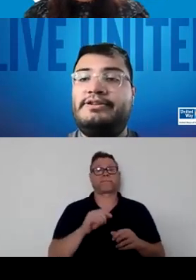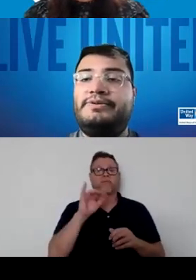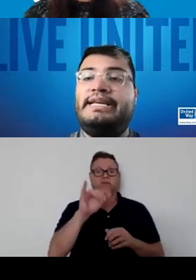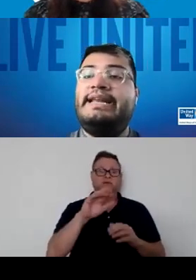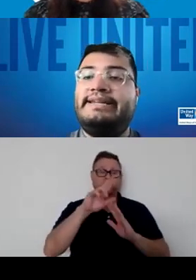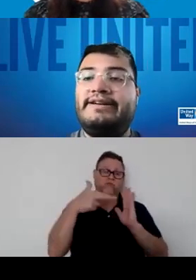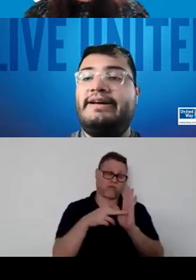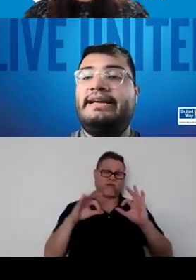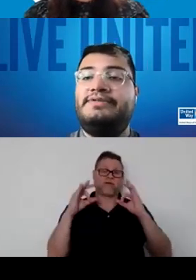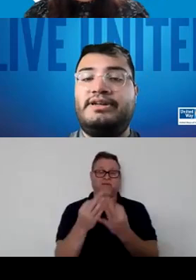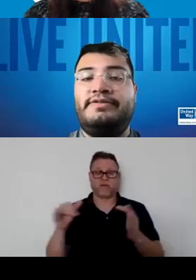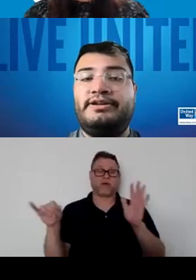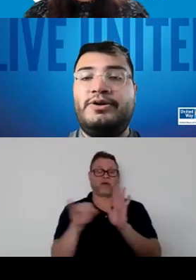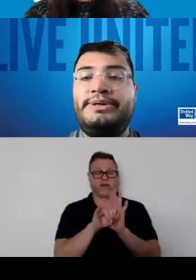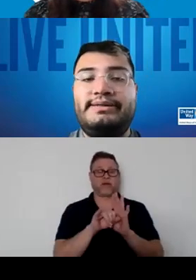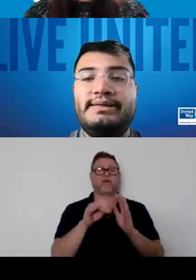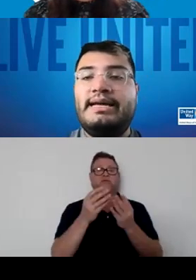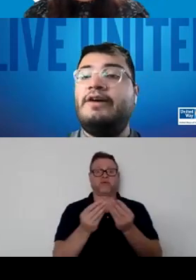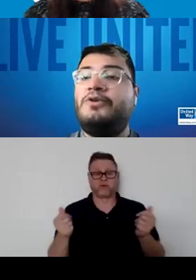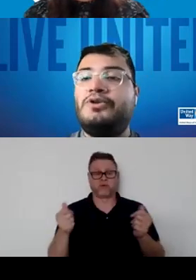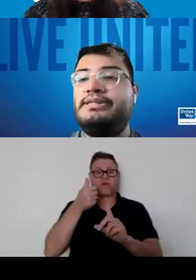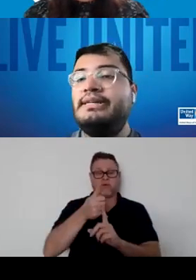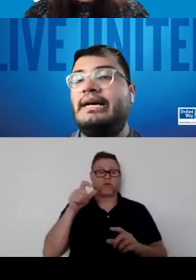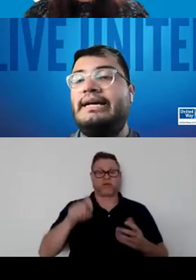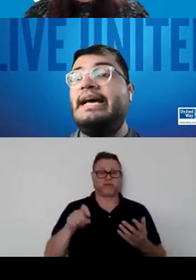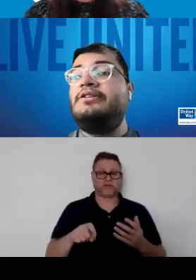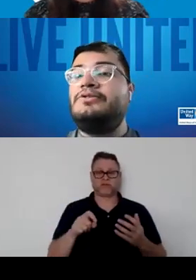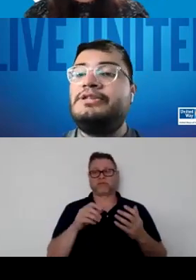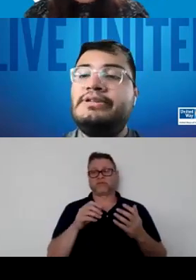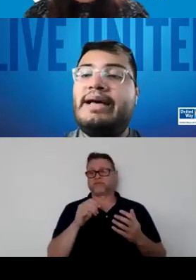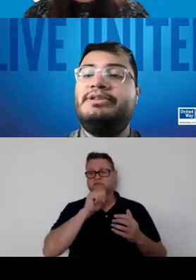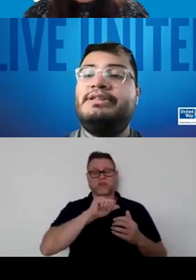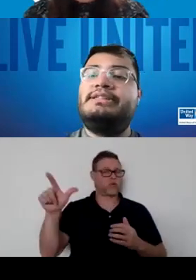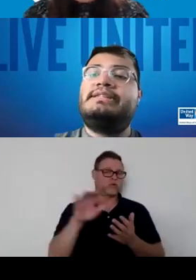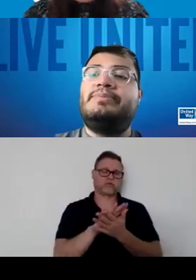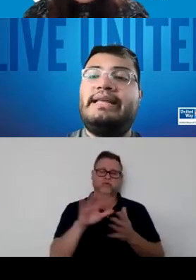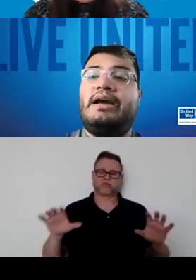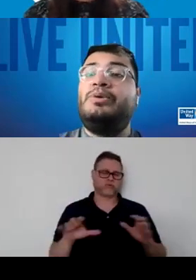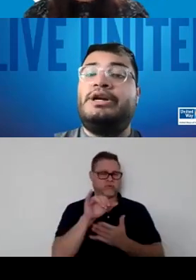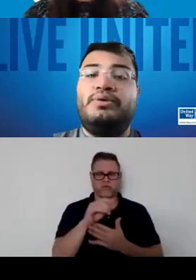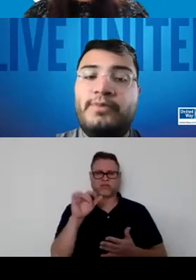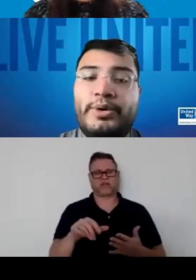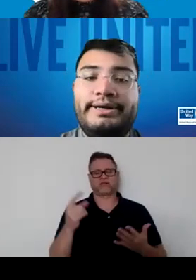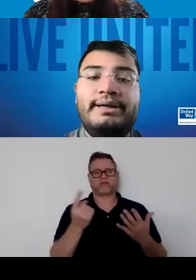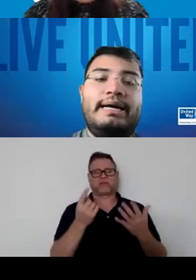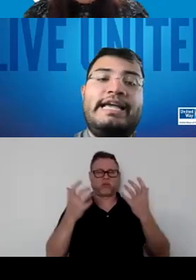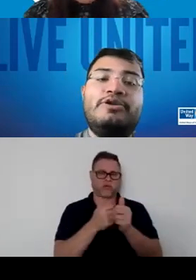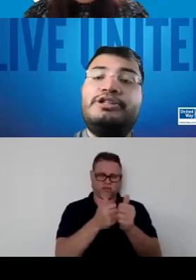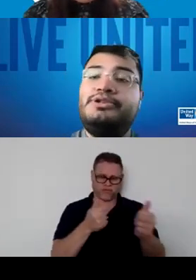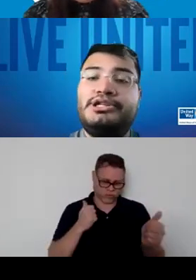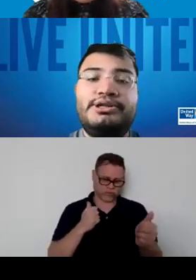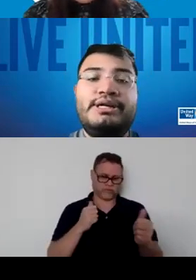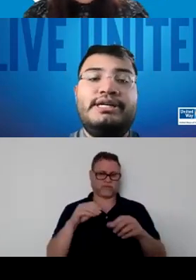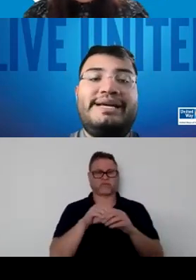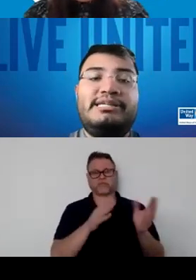families and students in identifying and resolving their own needs. Now, of course, not all schools do that, but this is just something that we want to avoid. In order